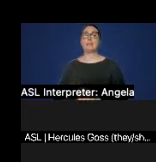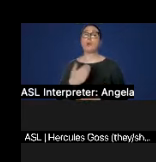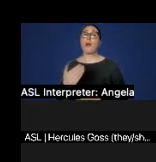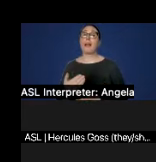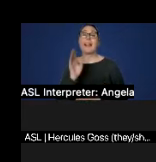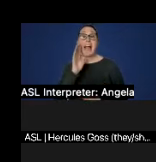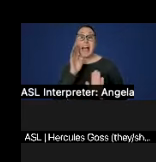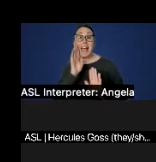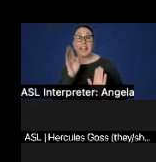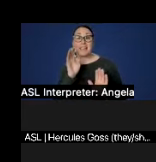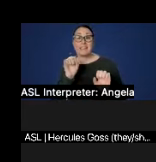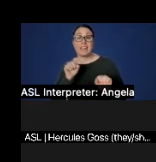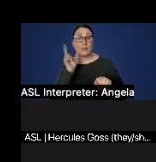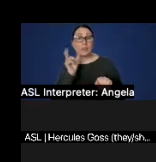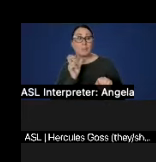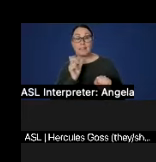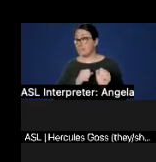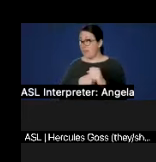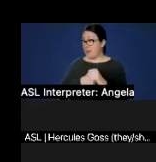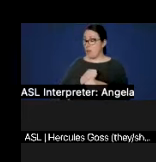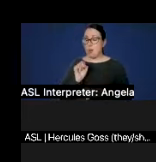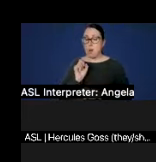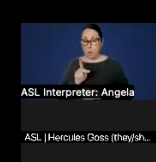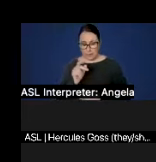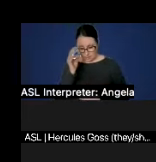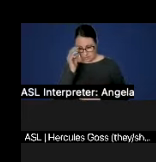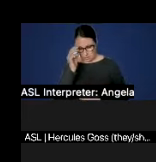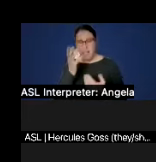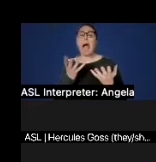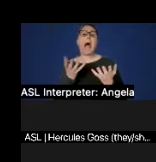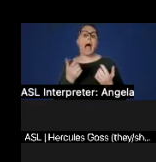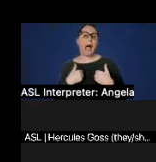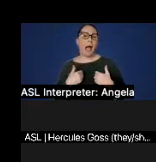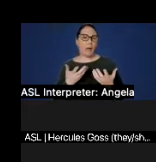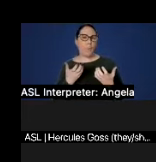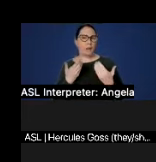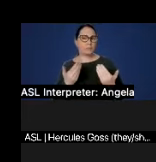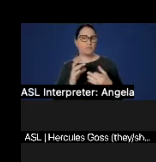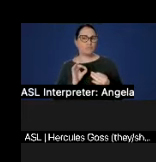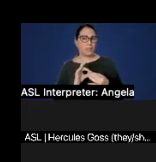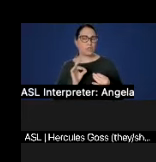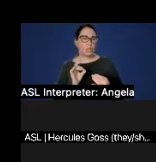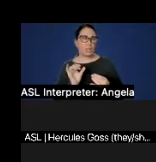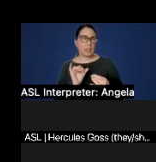Hi, can you hear me? Yeah. Okay. I wanted to mention, like